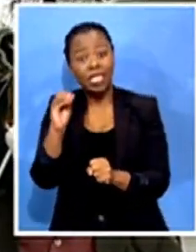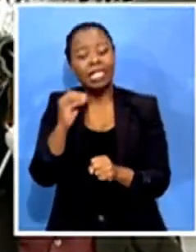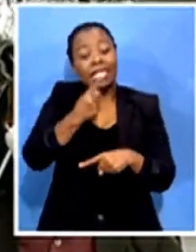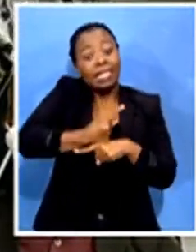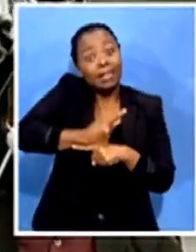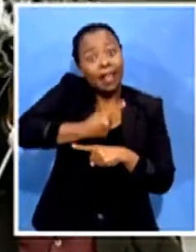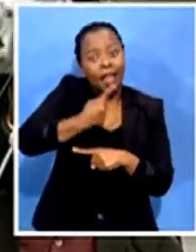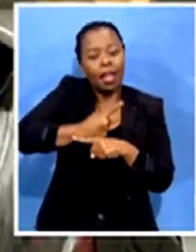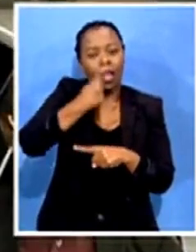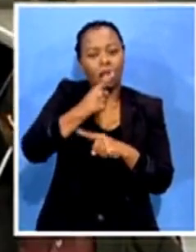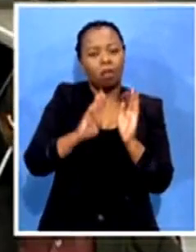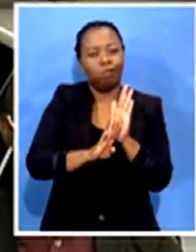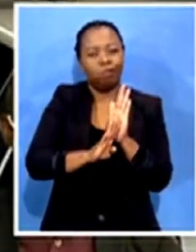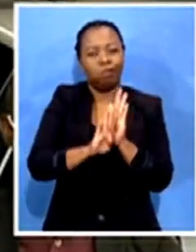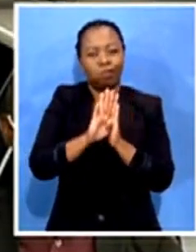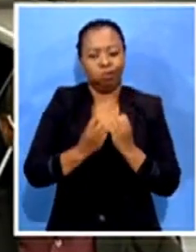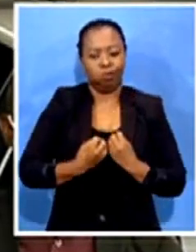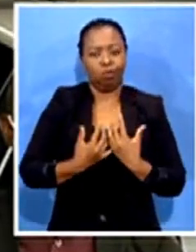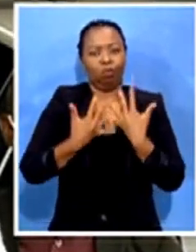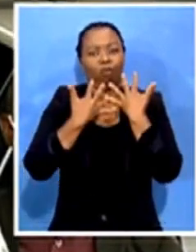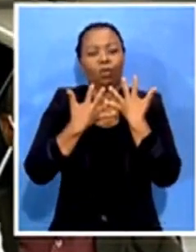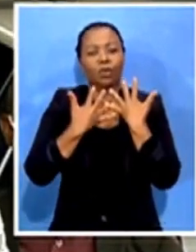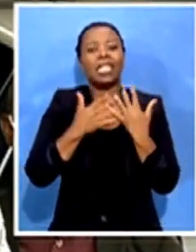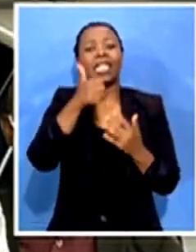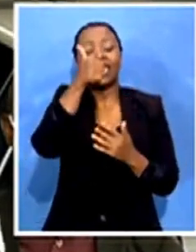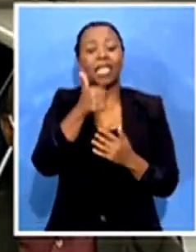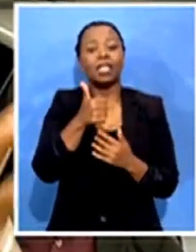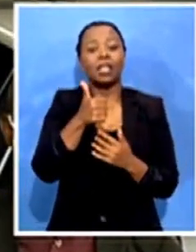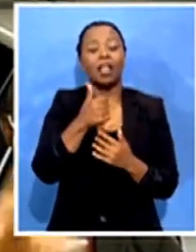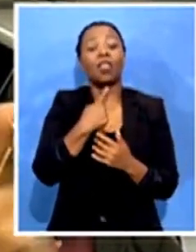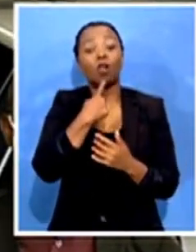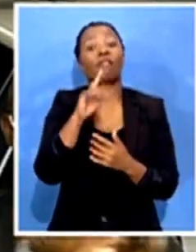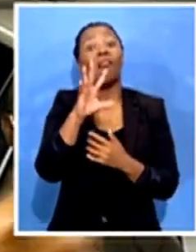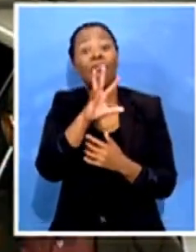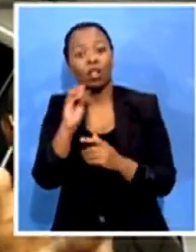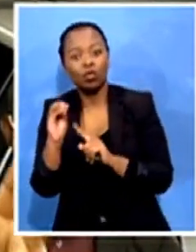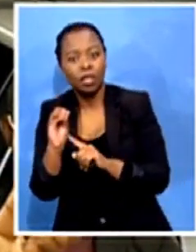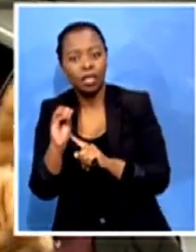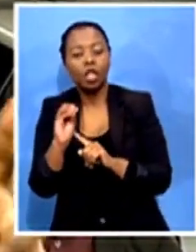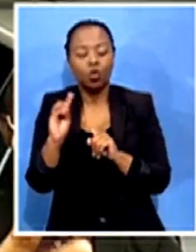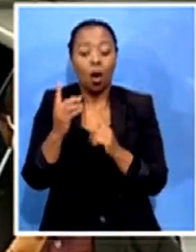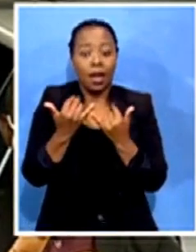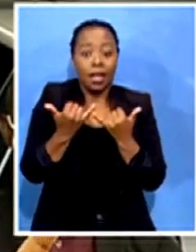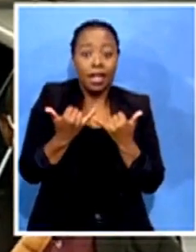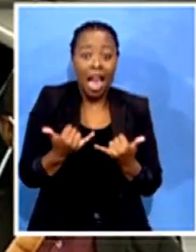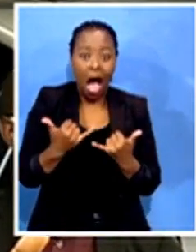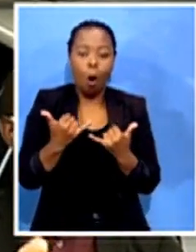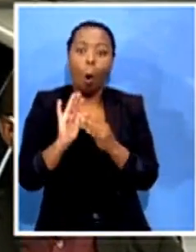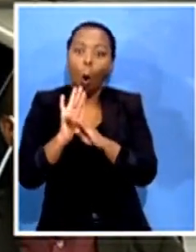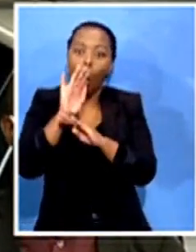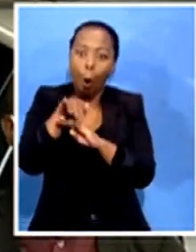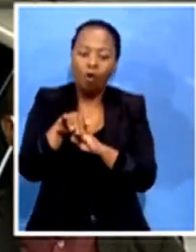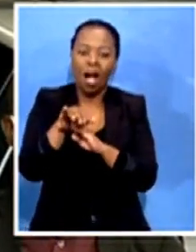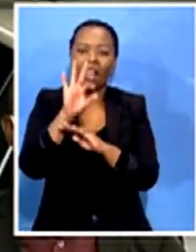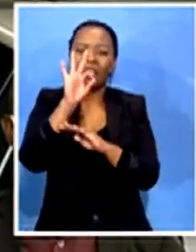was 6,500. Currently, there are just over 3-4 days, the infection rate